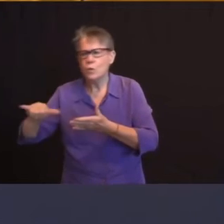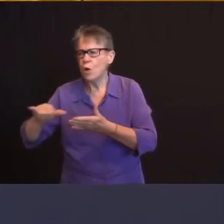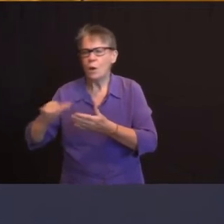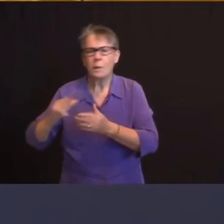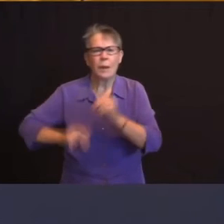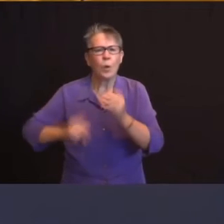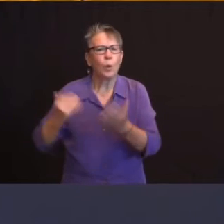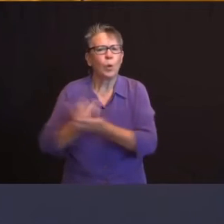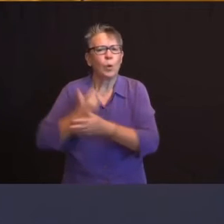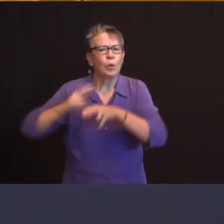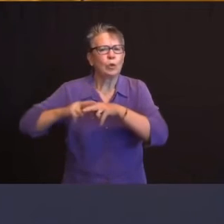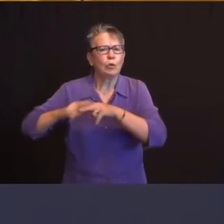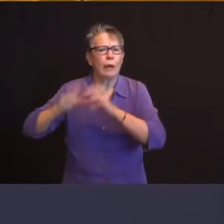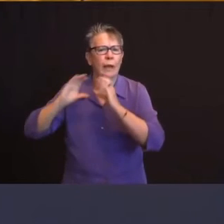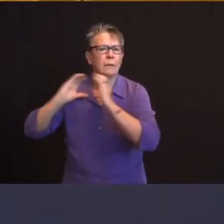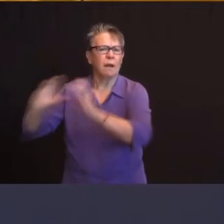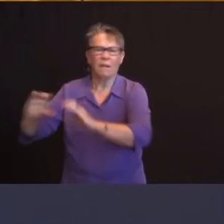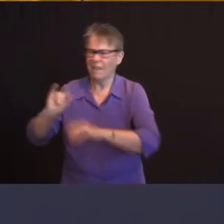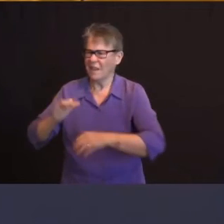able to get